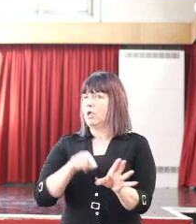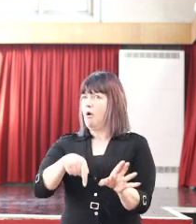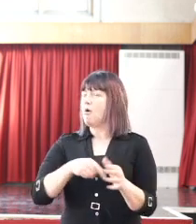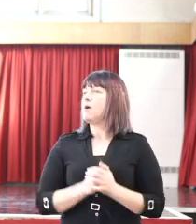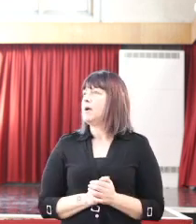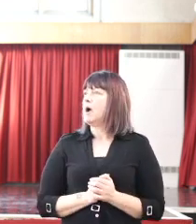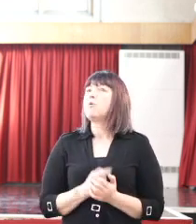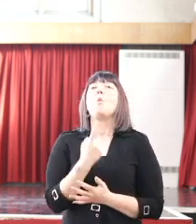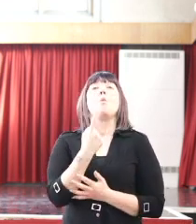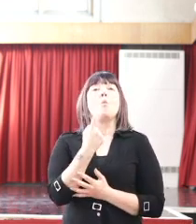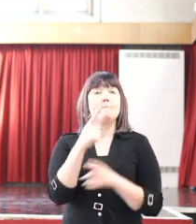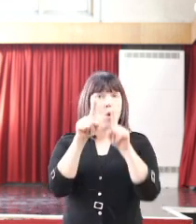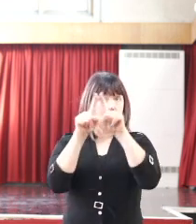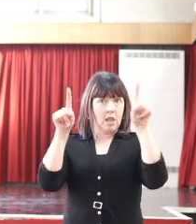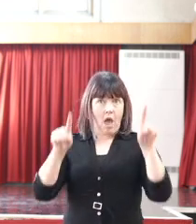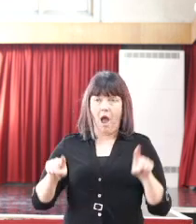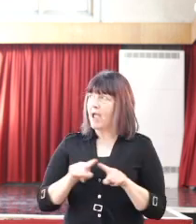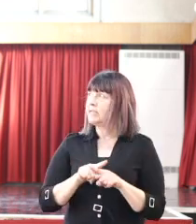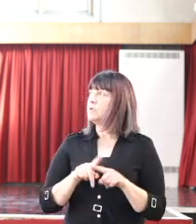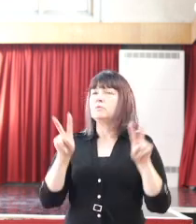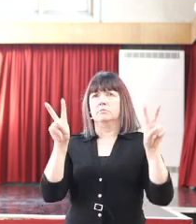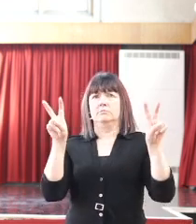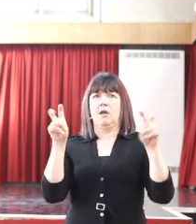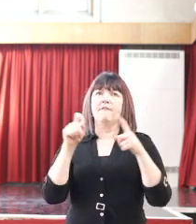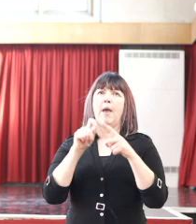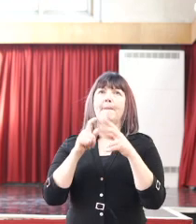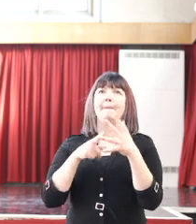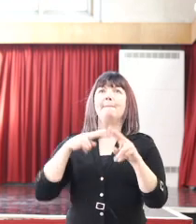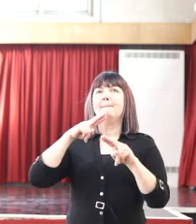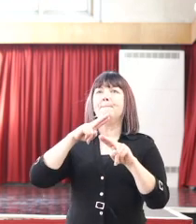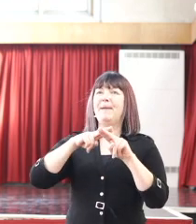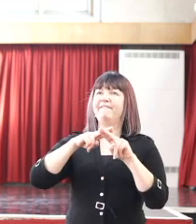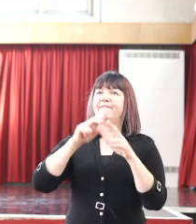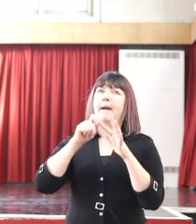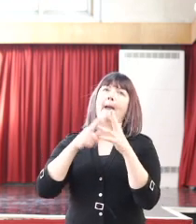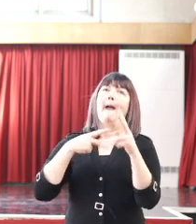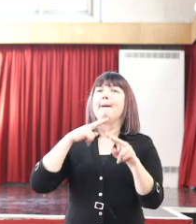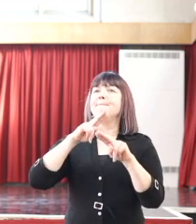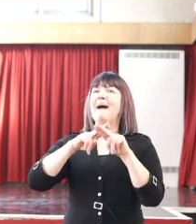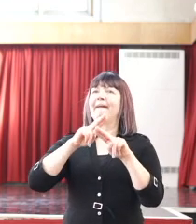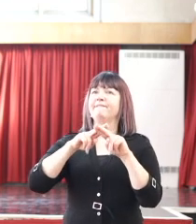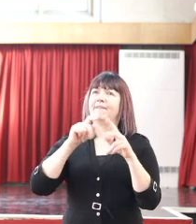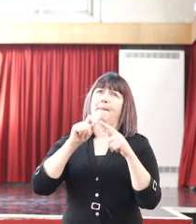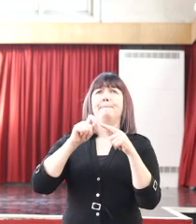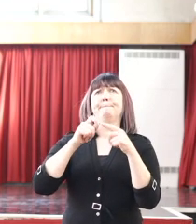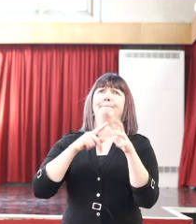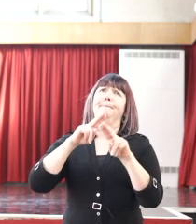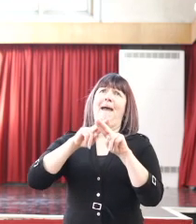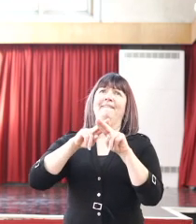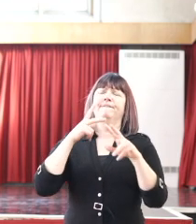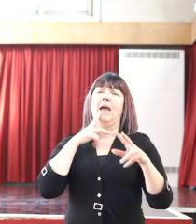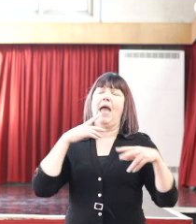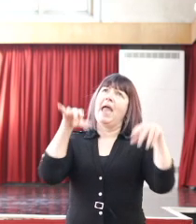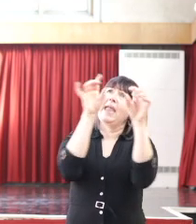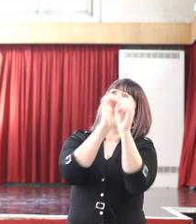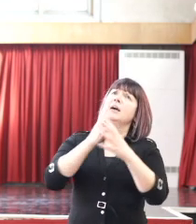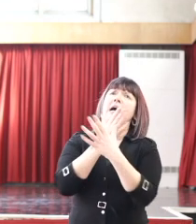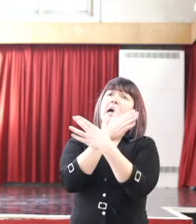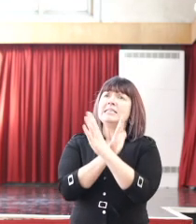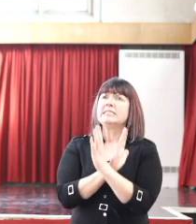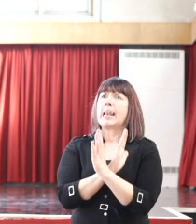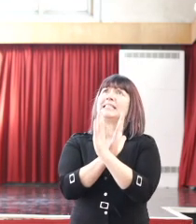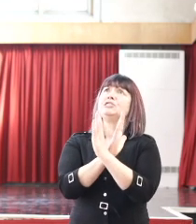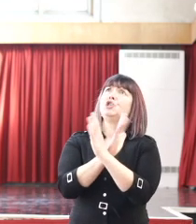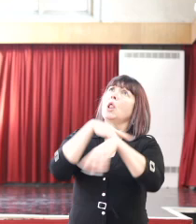slide I have is of Piff Paff, which is the Celestial Sound Cloud, which is to be in Chapperfield